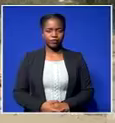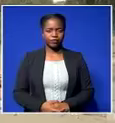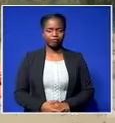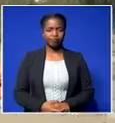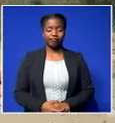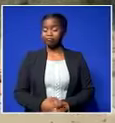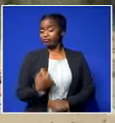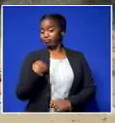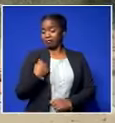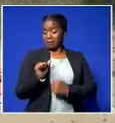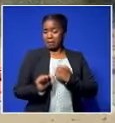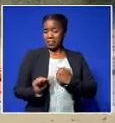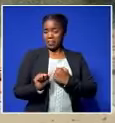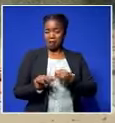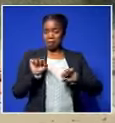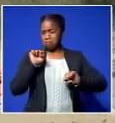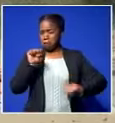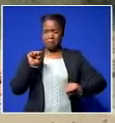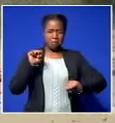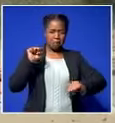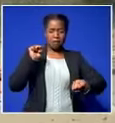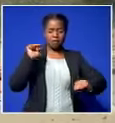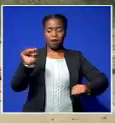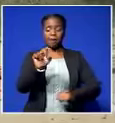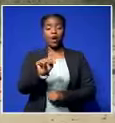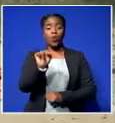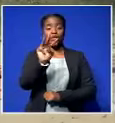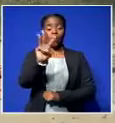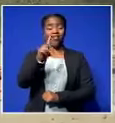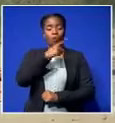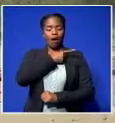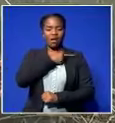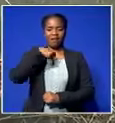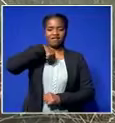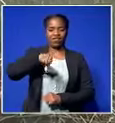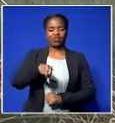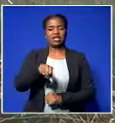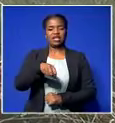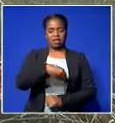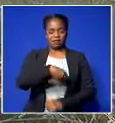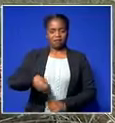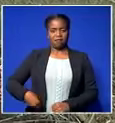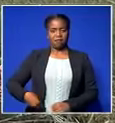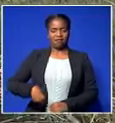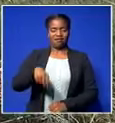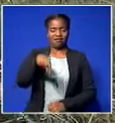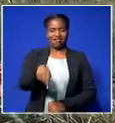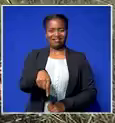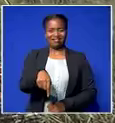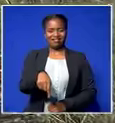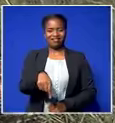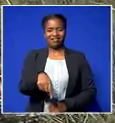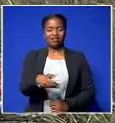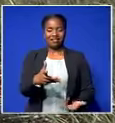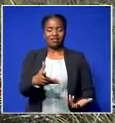In recent months, parts of the Northwest Province were hit by a series of service delivery protests as calls